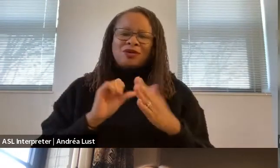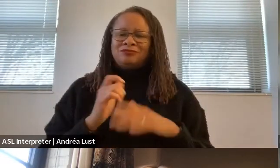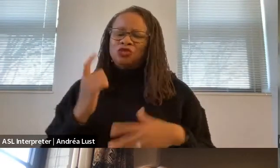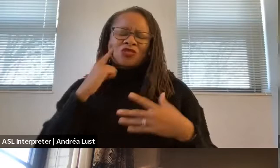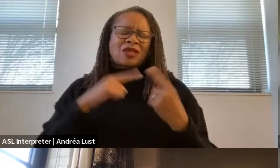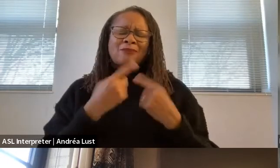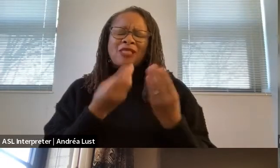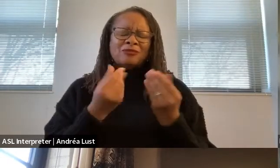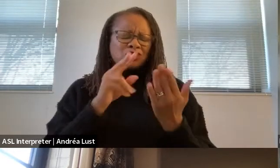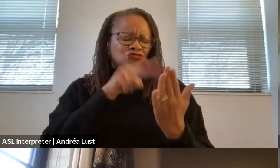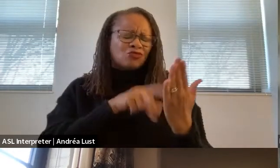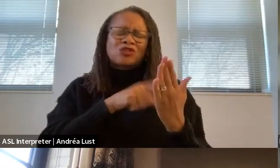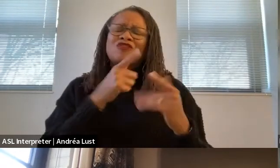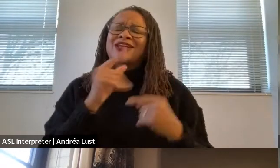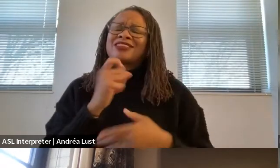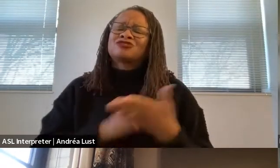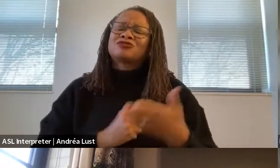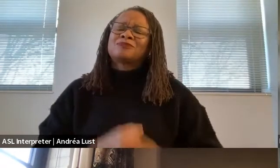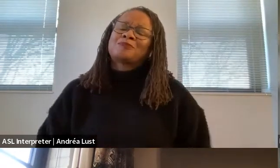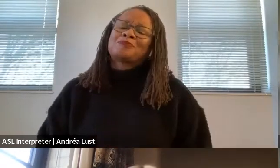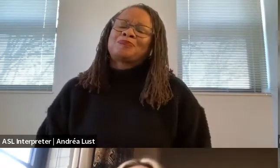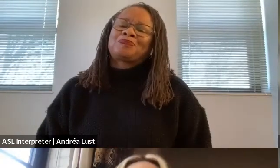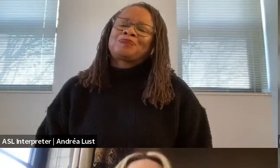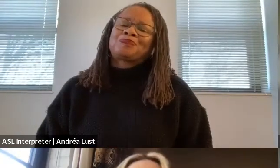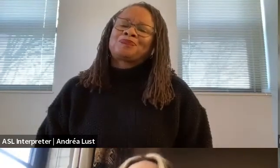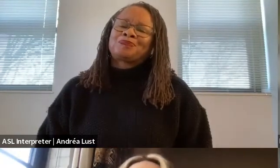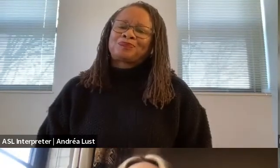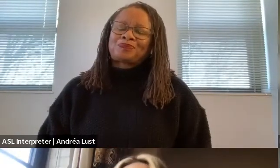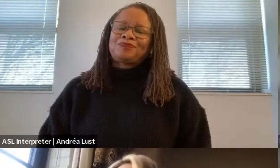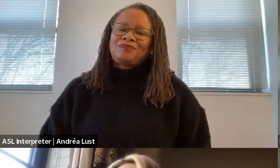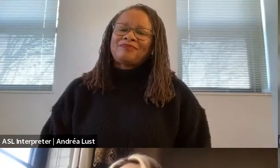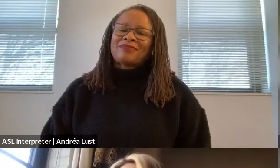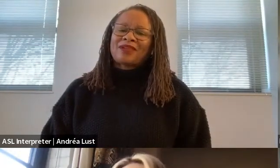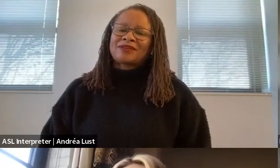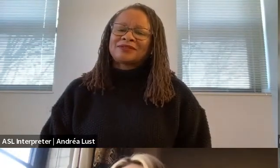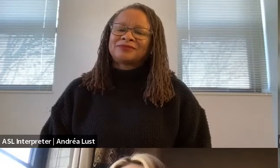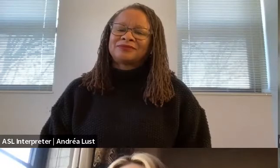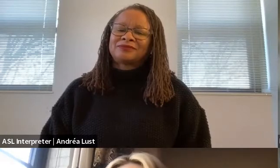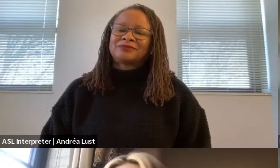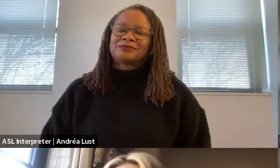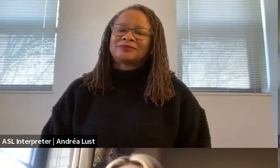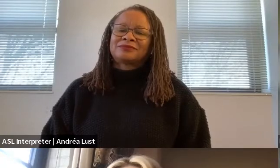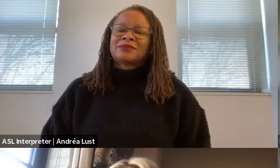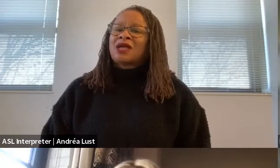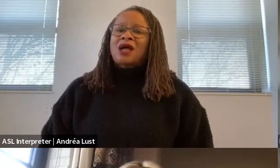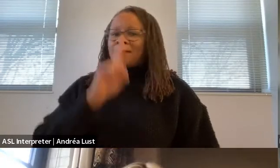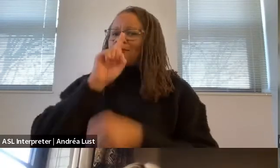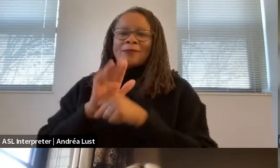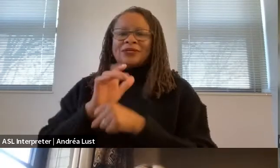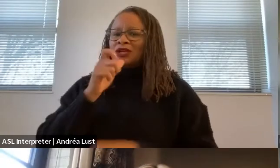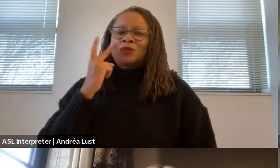what spoke to you? I mean, I promise I'm not getting a million scripts a day.